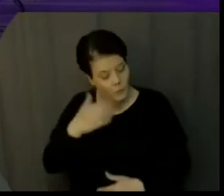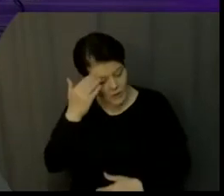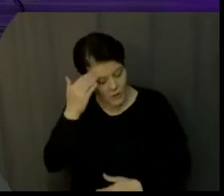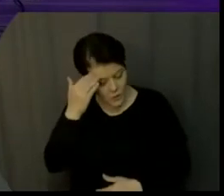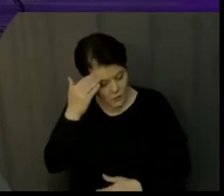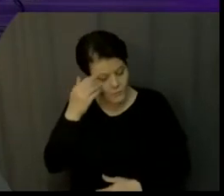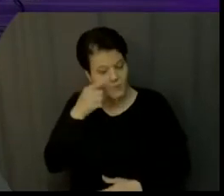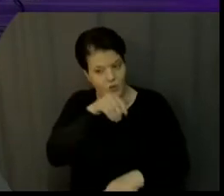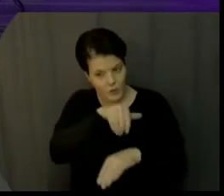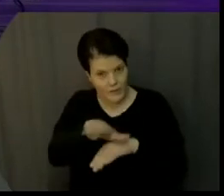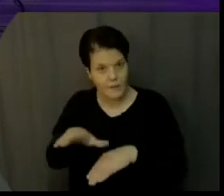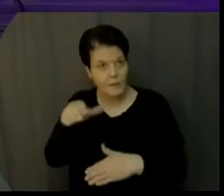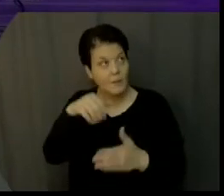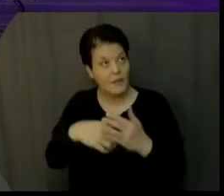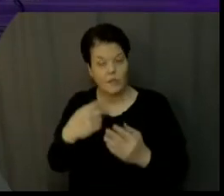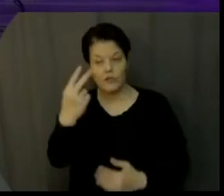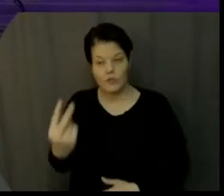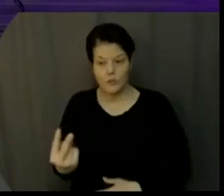I pray for our church.